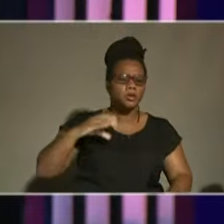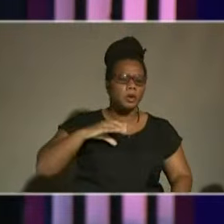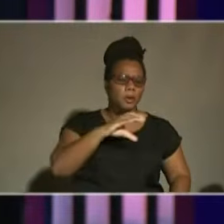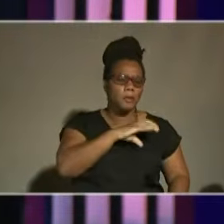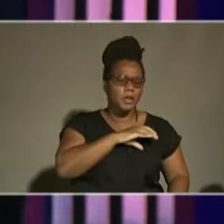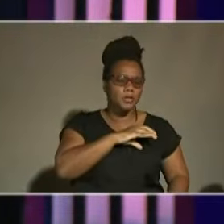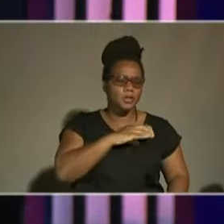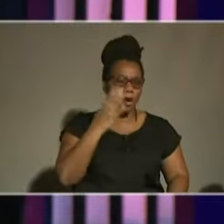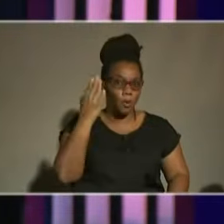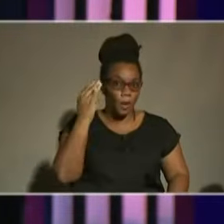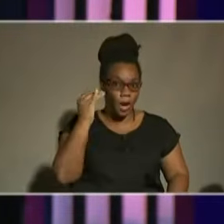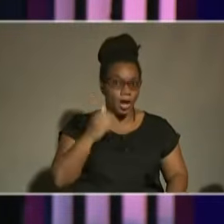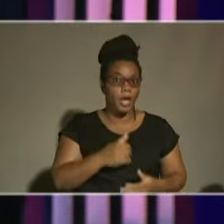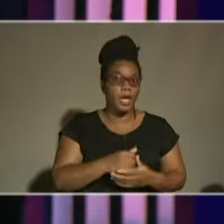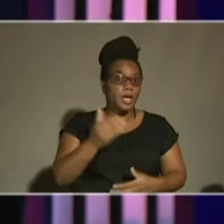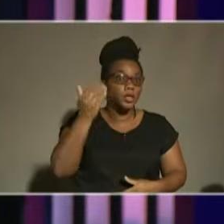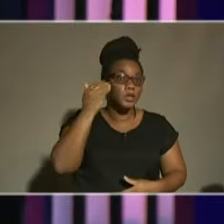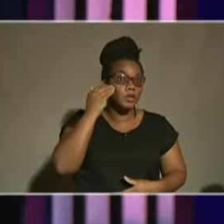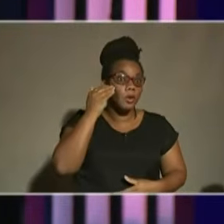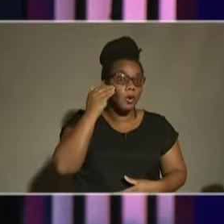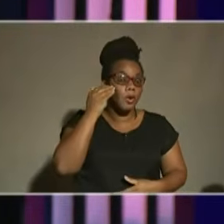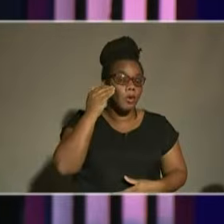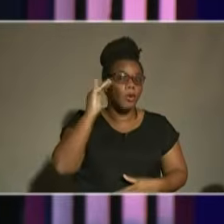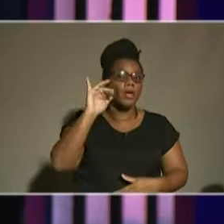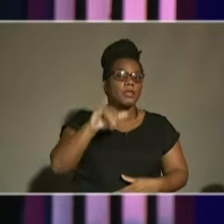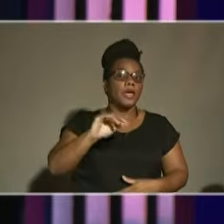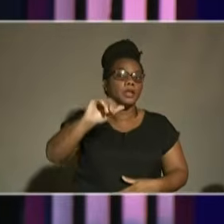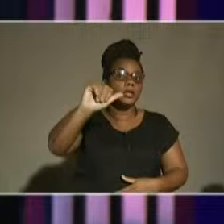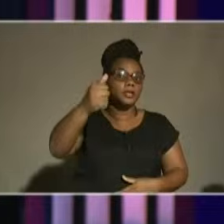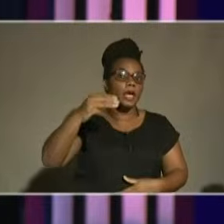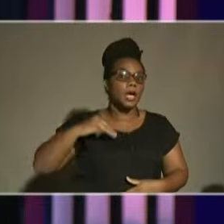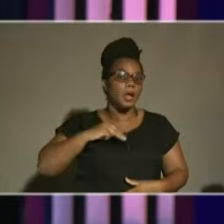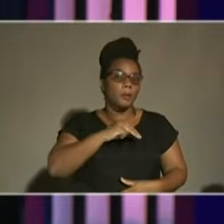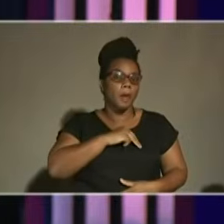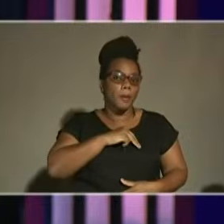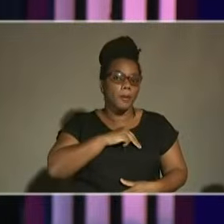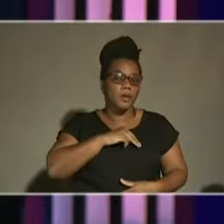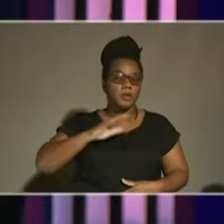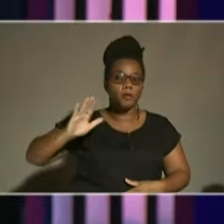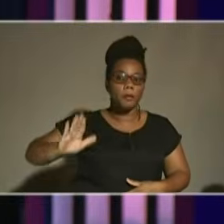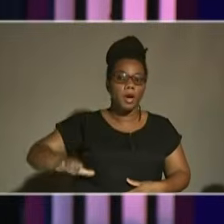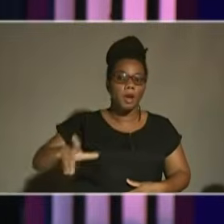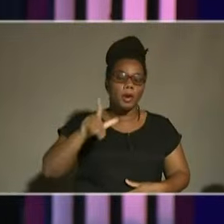largely because it is well known that there are at least 10 members of Parliament